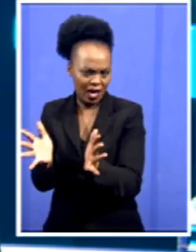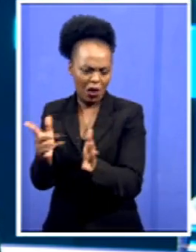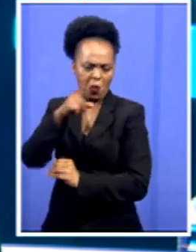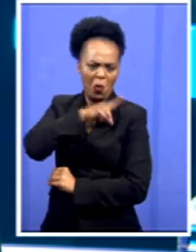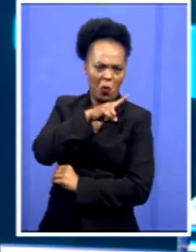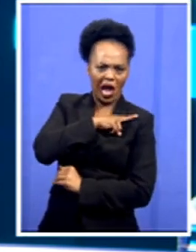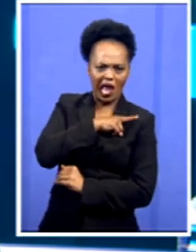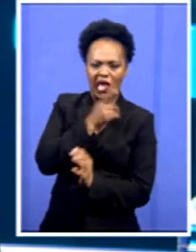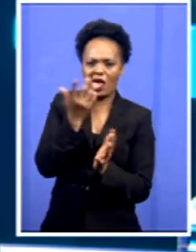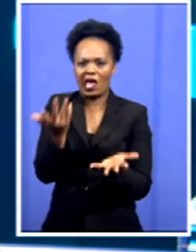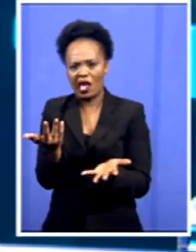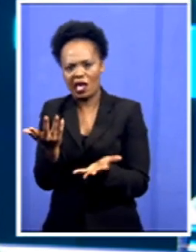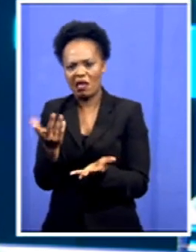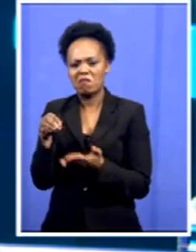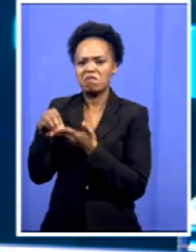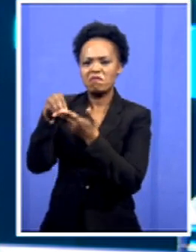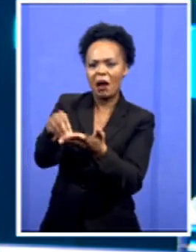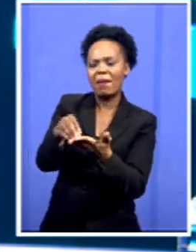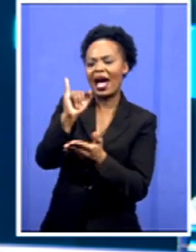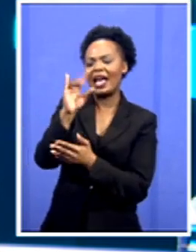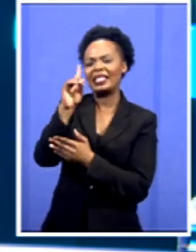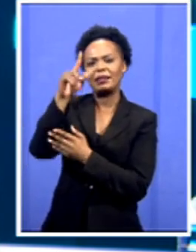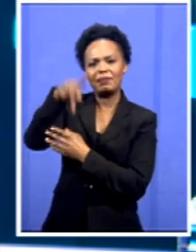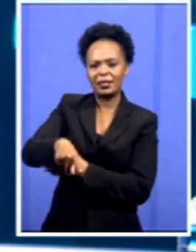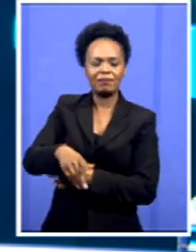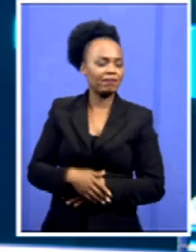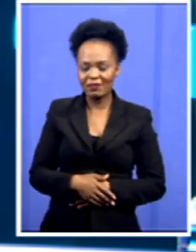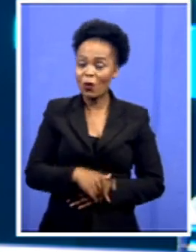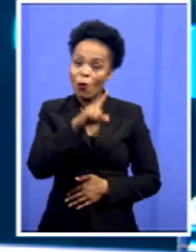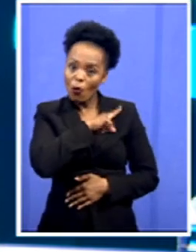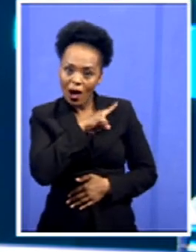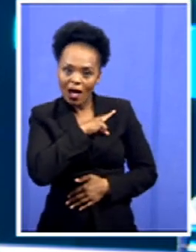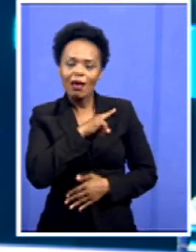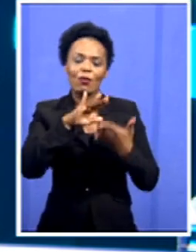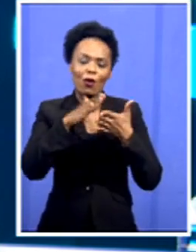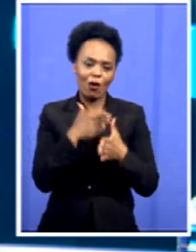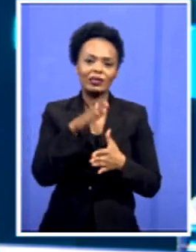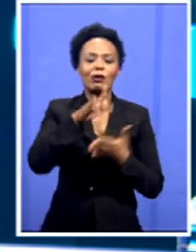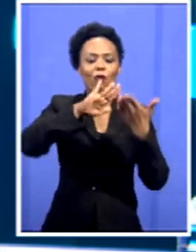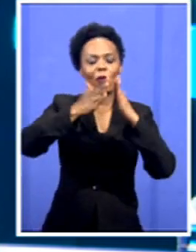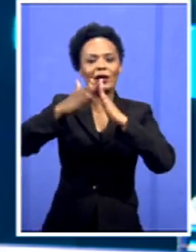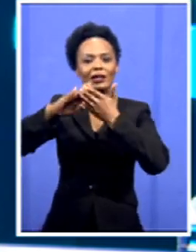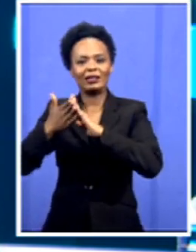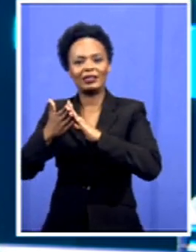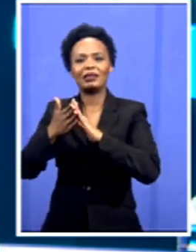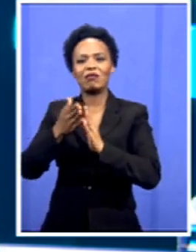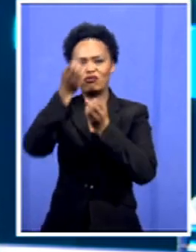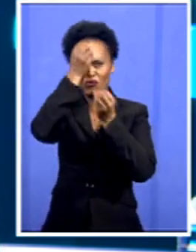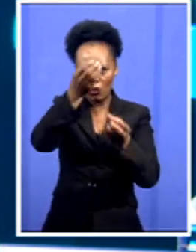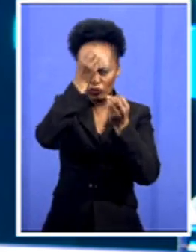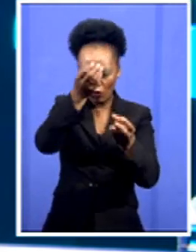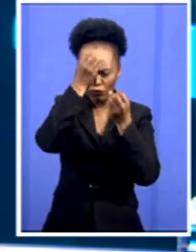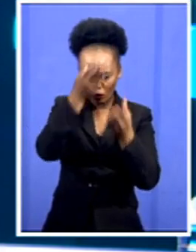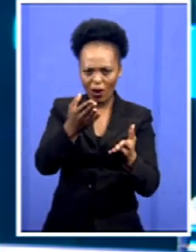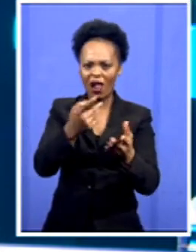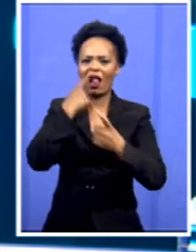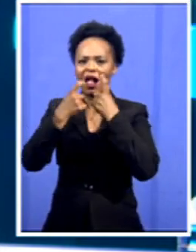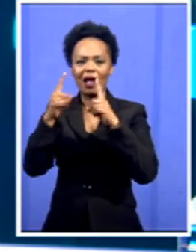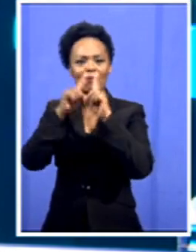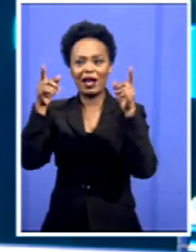know, they've brought in IDPs, it's because our communities were able to feed in information, but they are